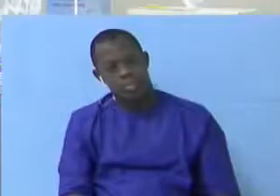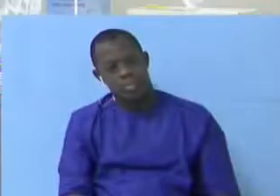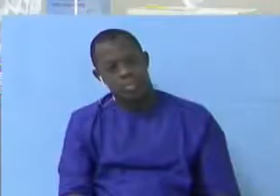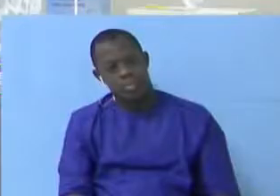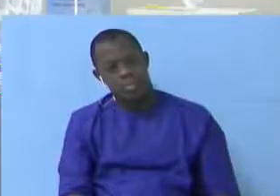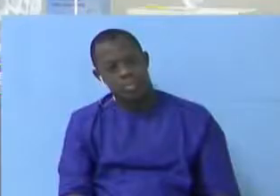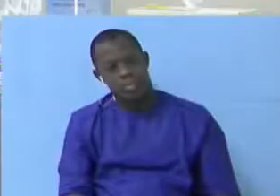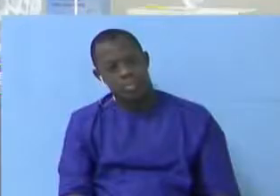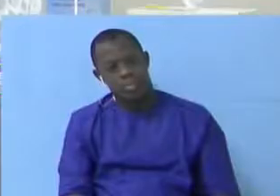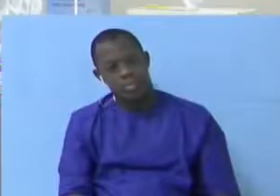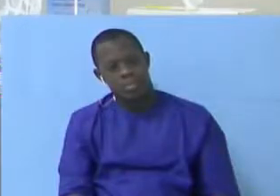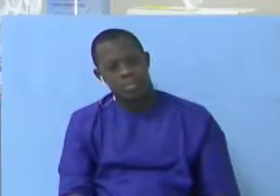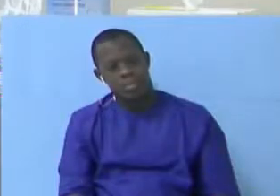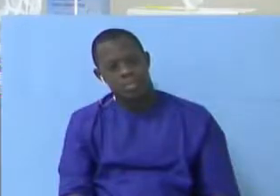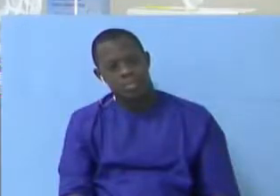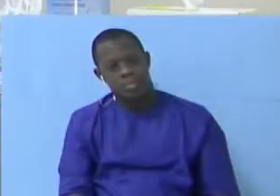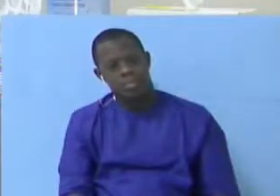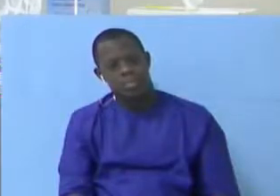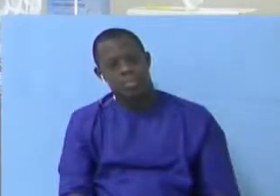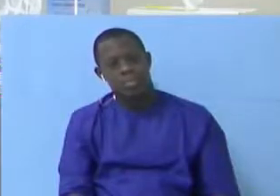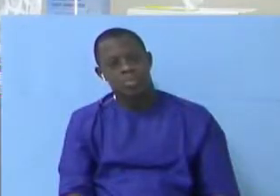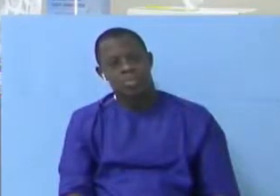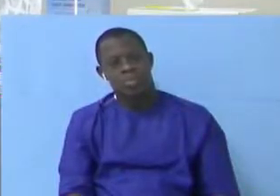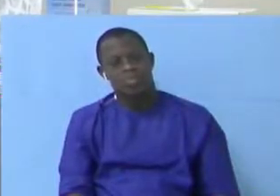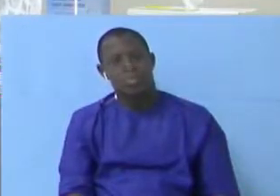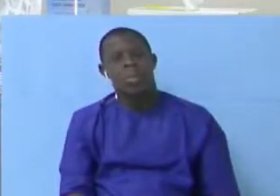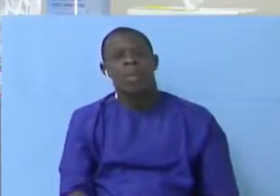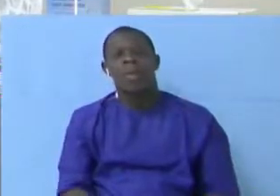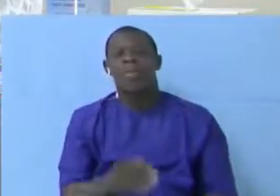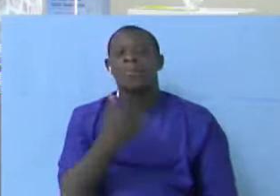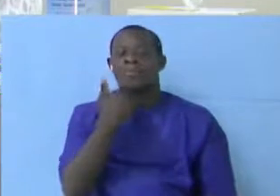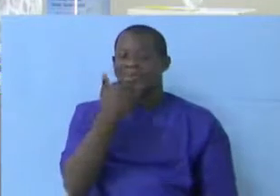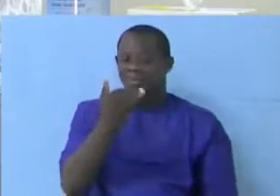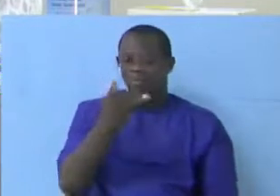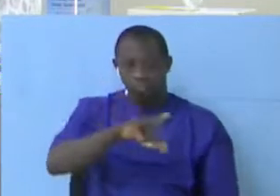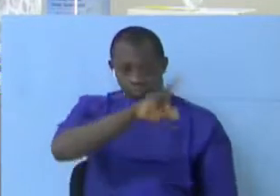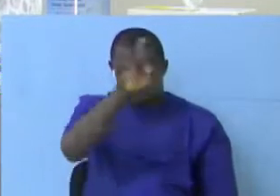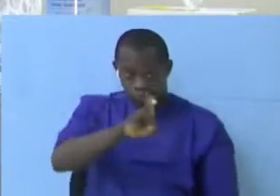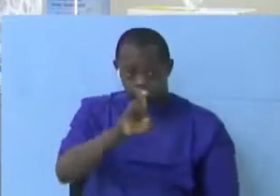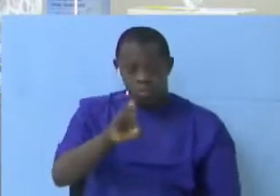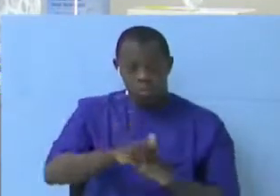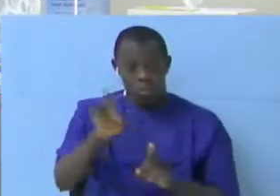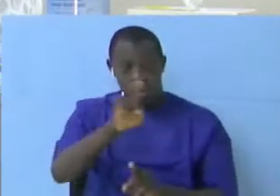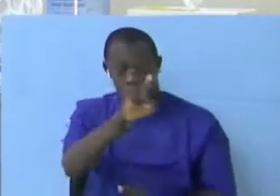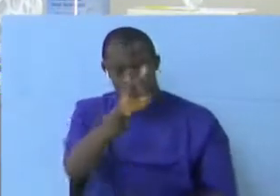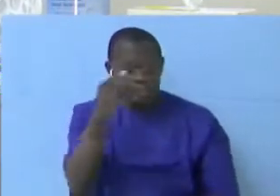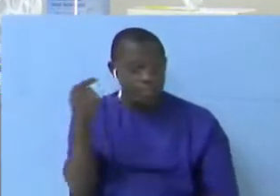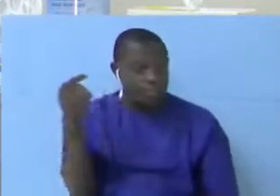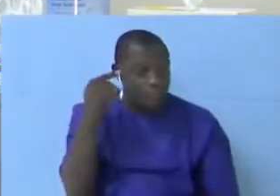Did that rumor you had accord with the truth as far as you know?